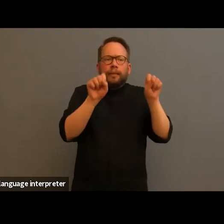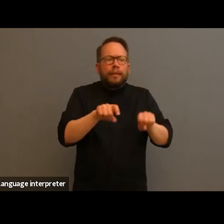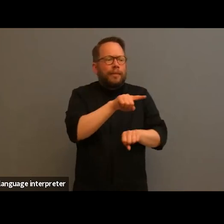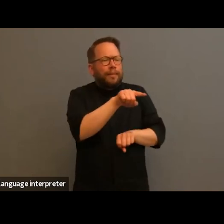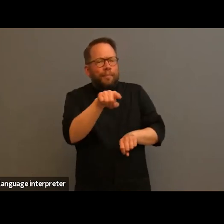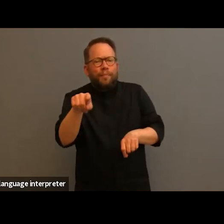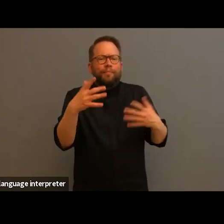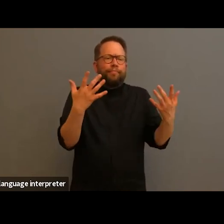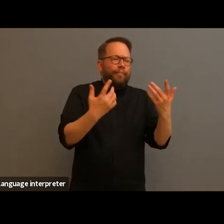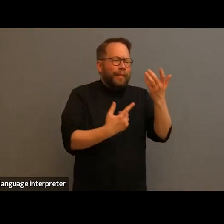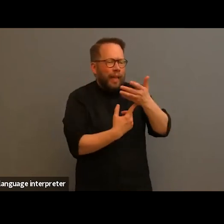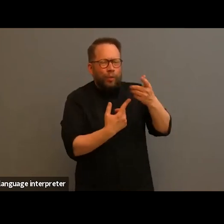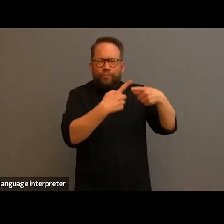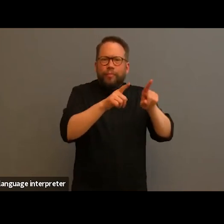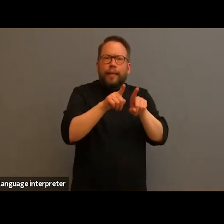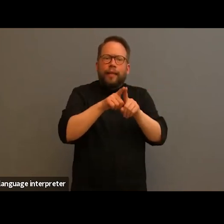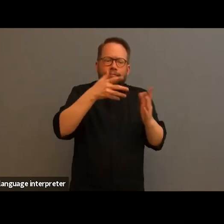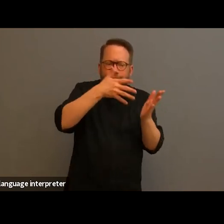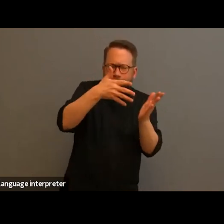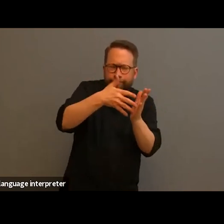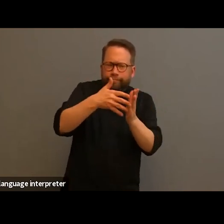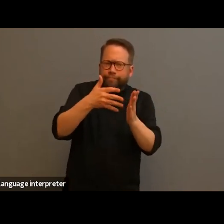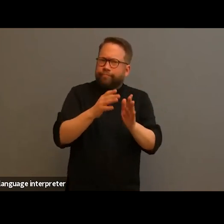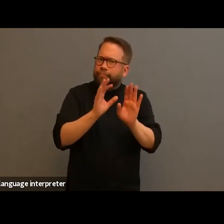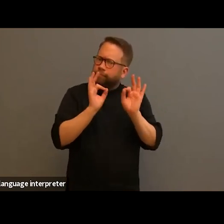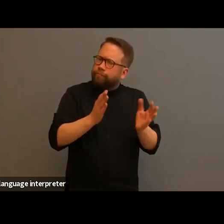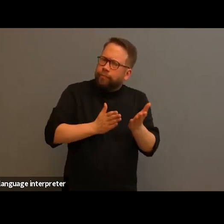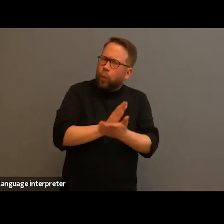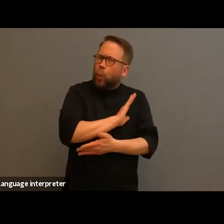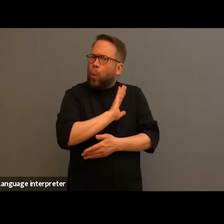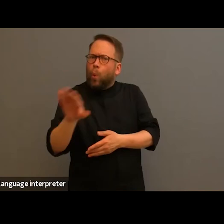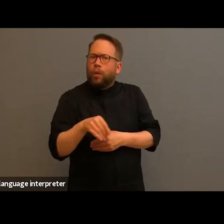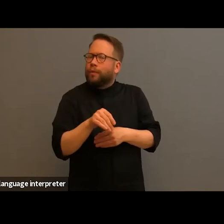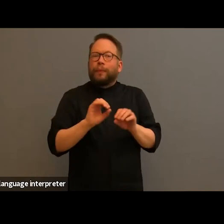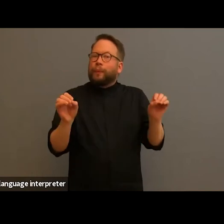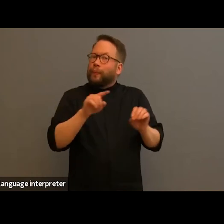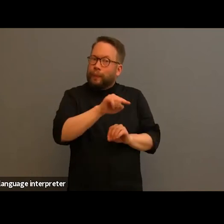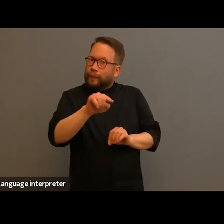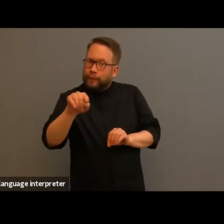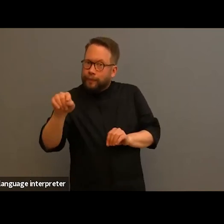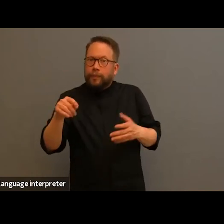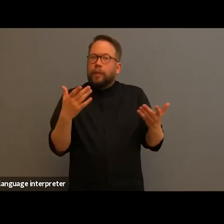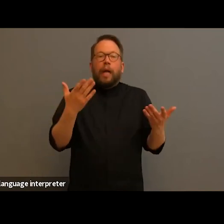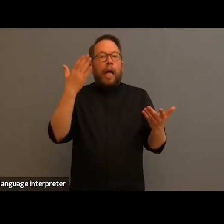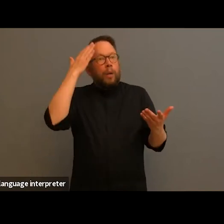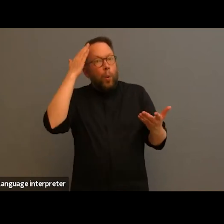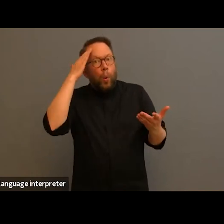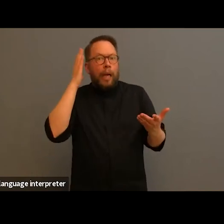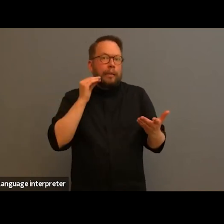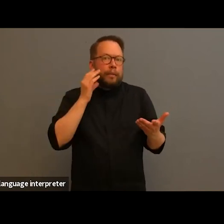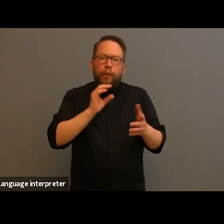Operation staff and end user support lack experience with use of assistive